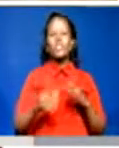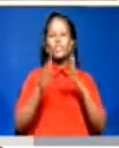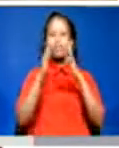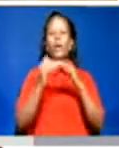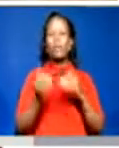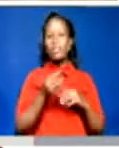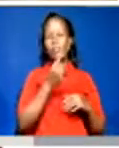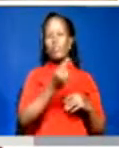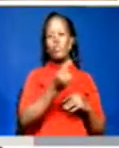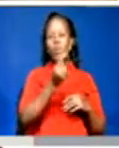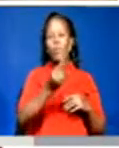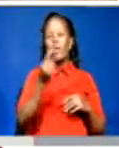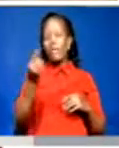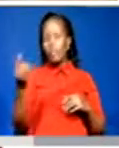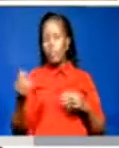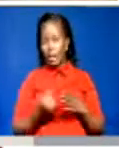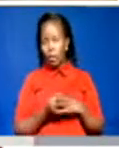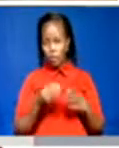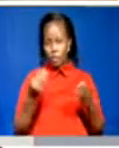rent